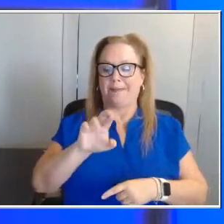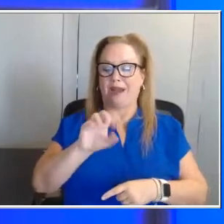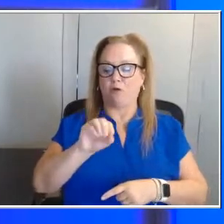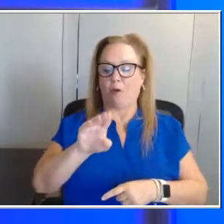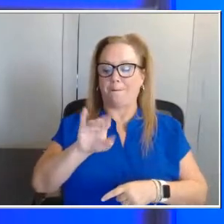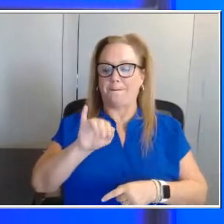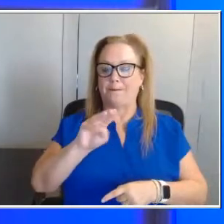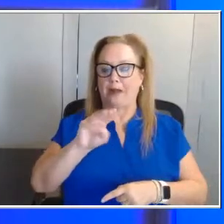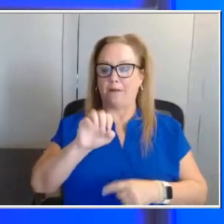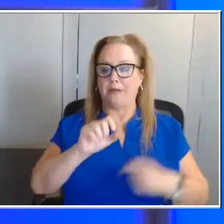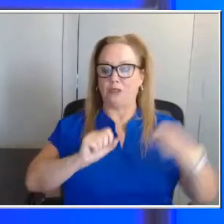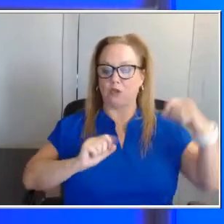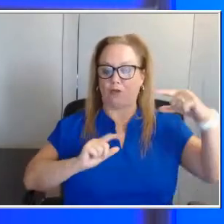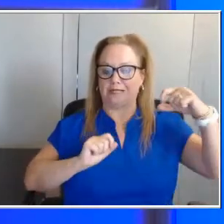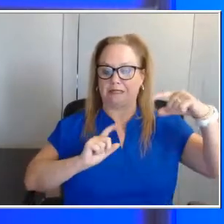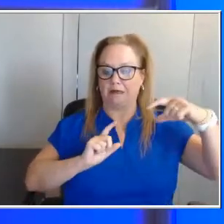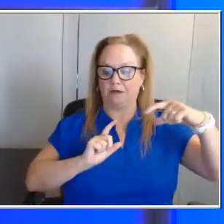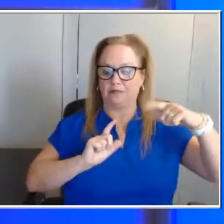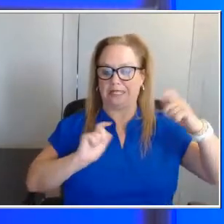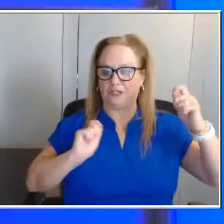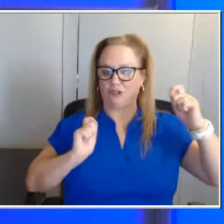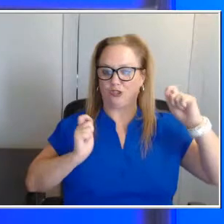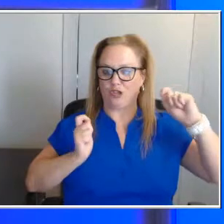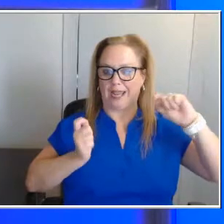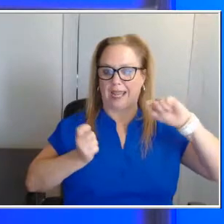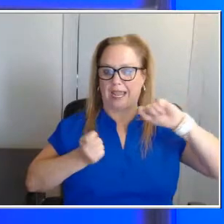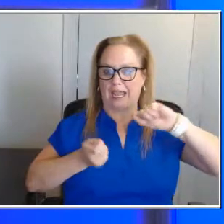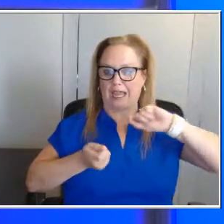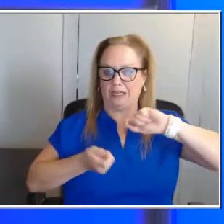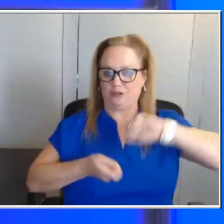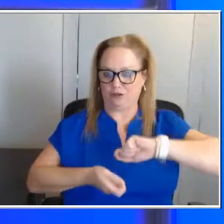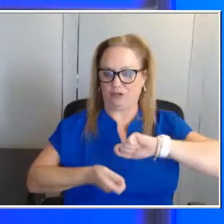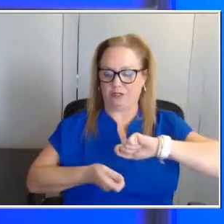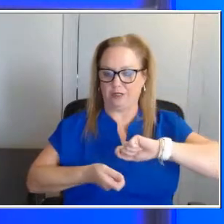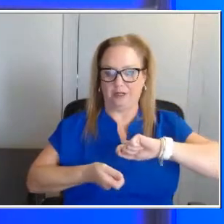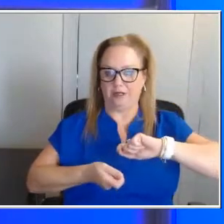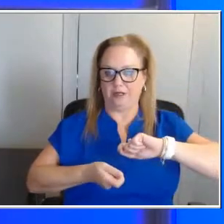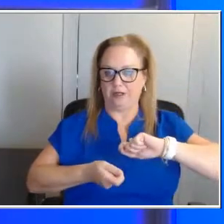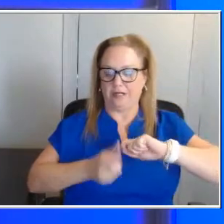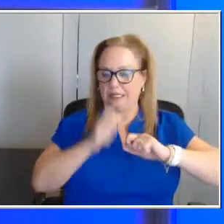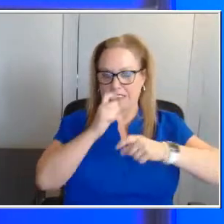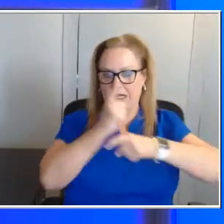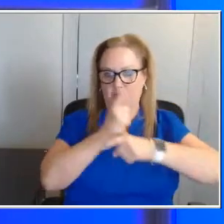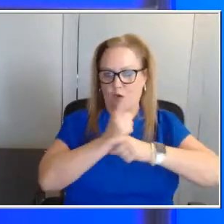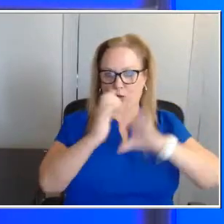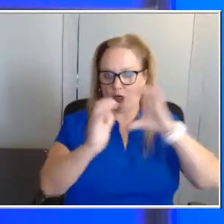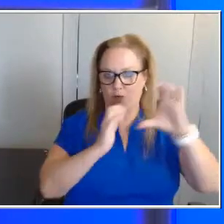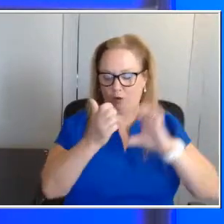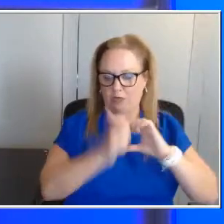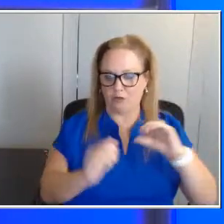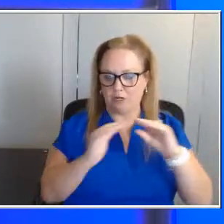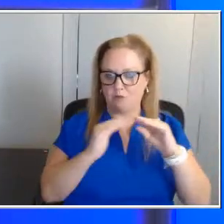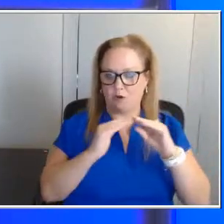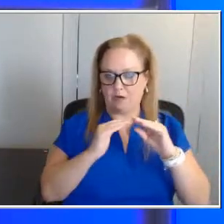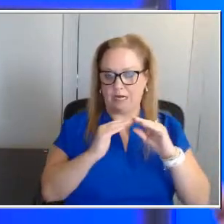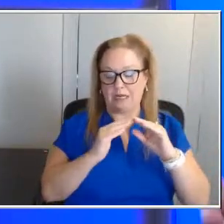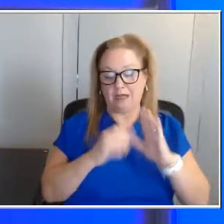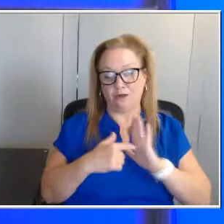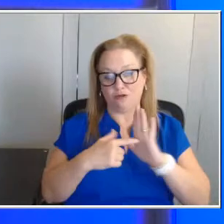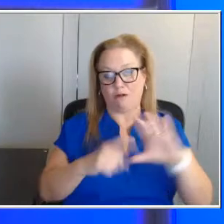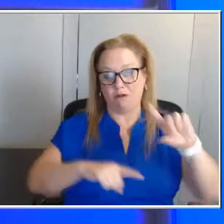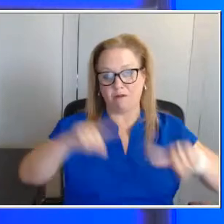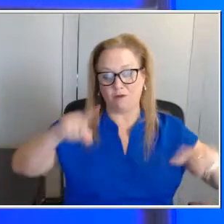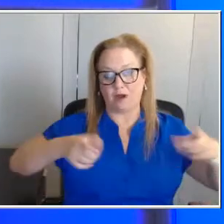get stunted, they get changed. That's not the appropriate communication anymore. And that can present in a lot of different ways. It